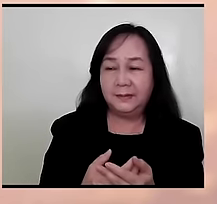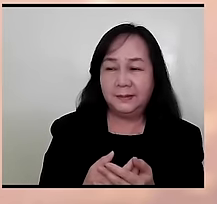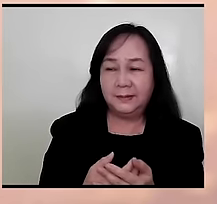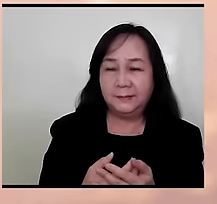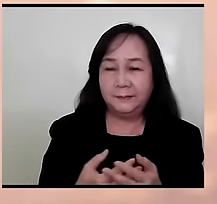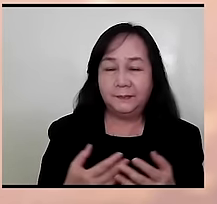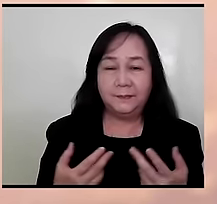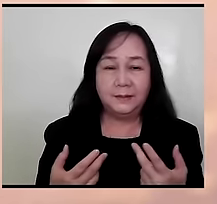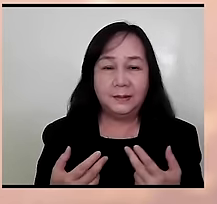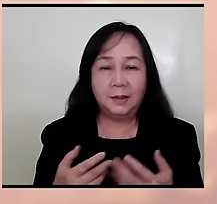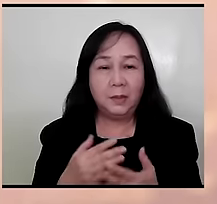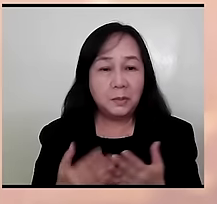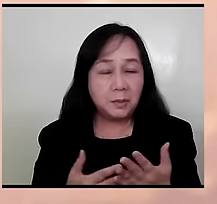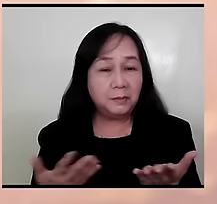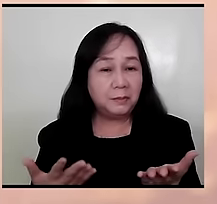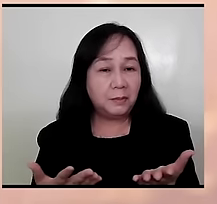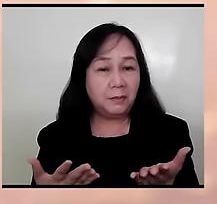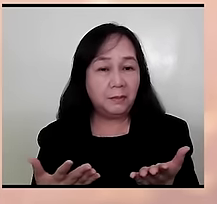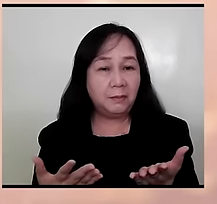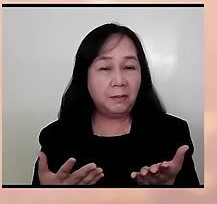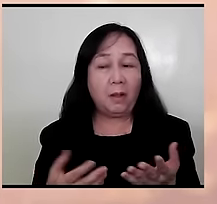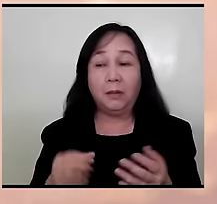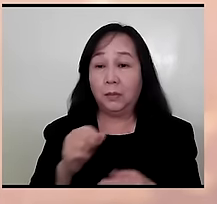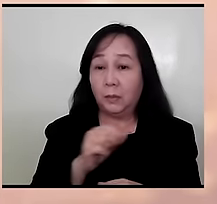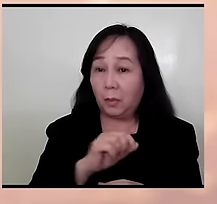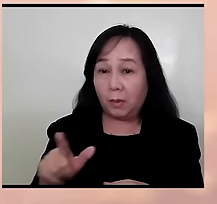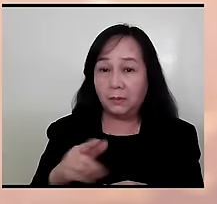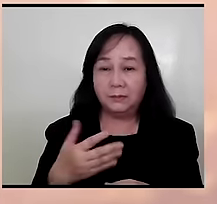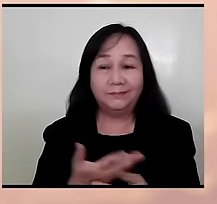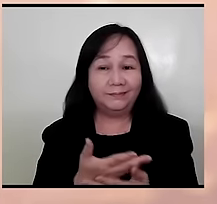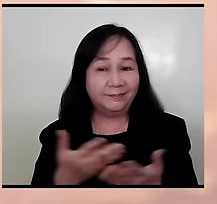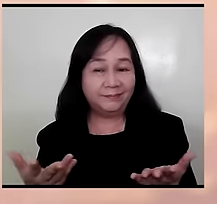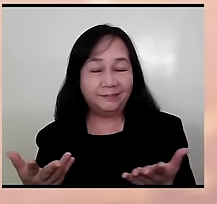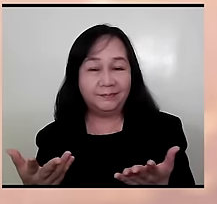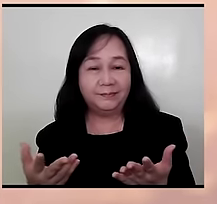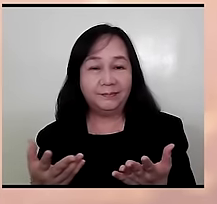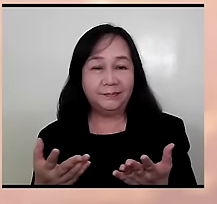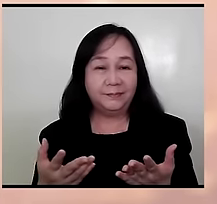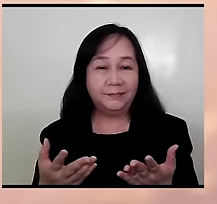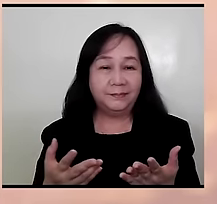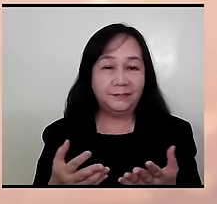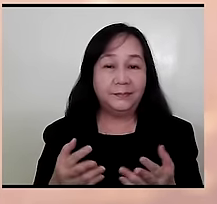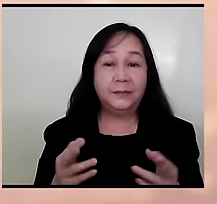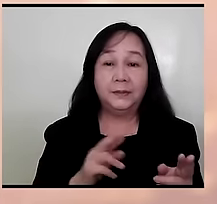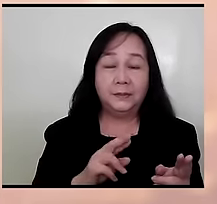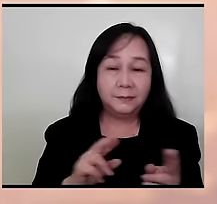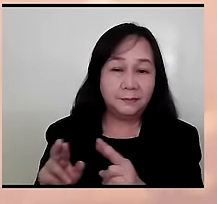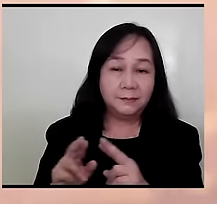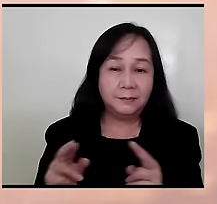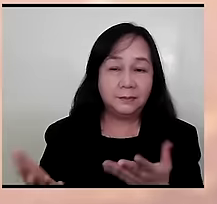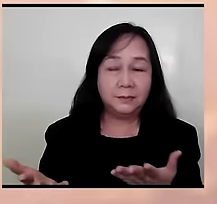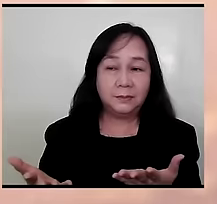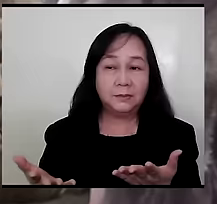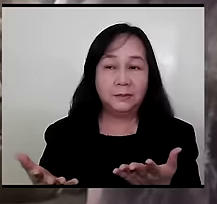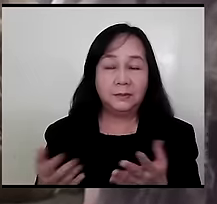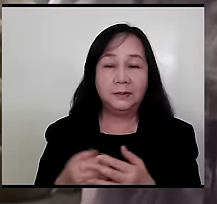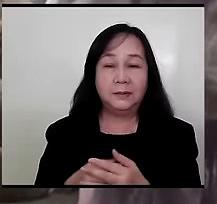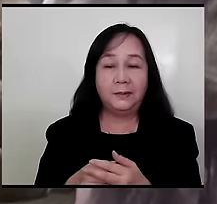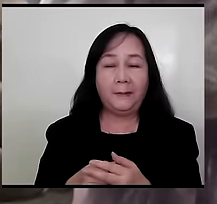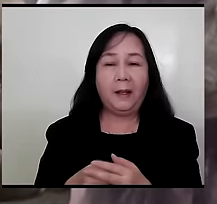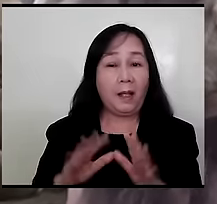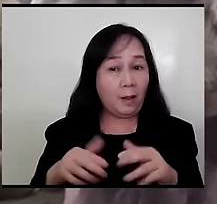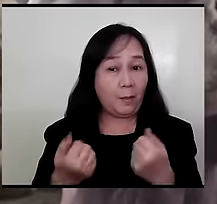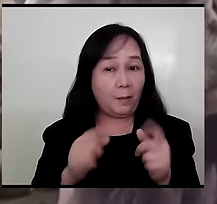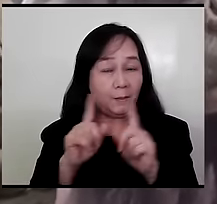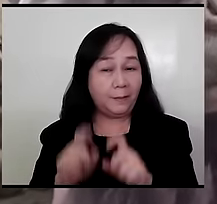some of them, or all of them, were ready to be wounded again. How?